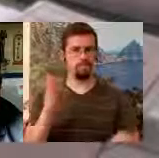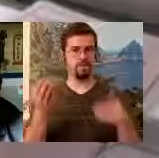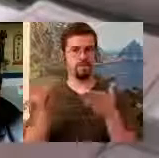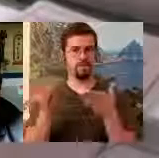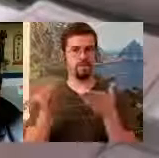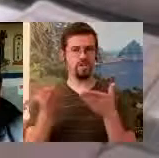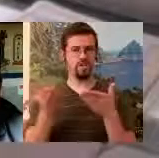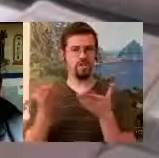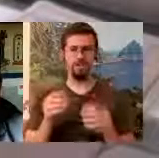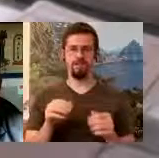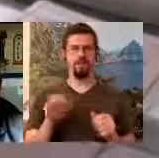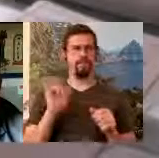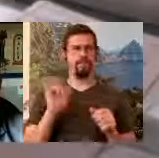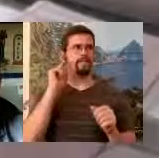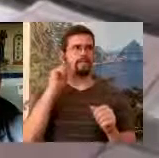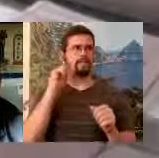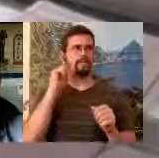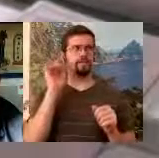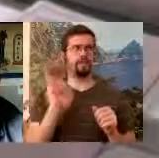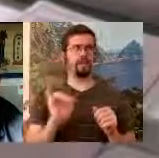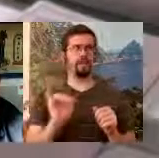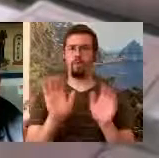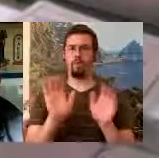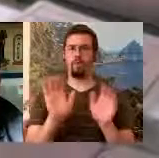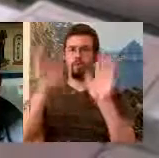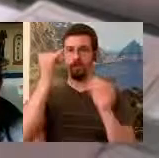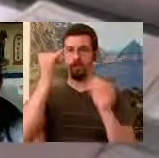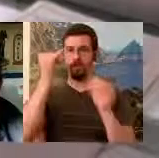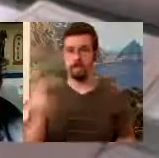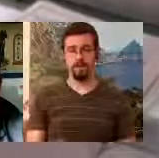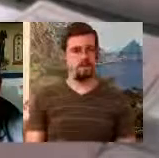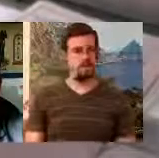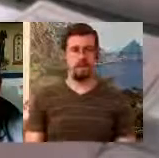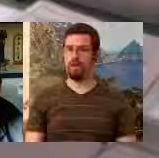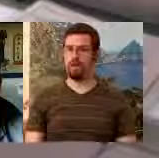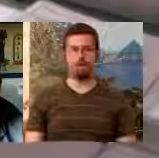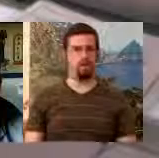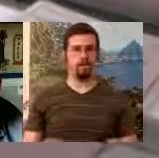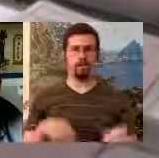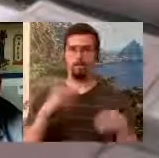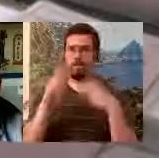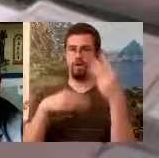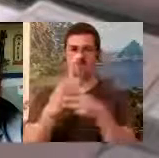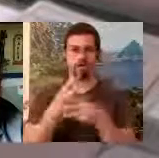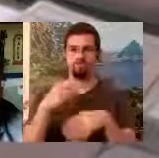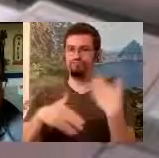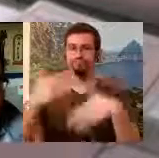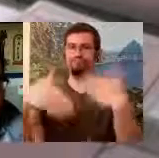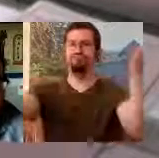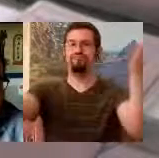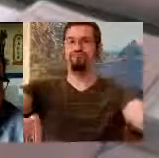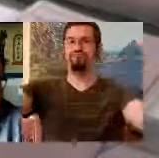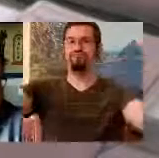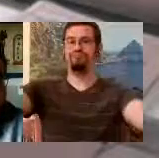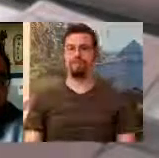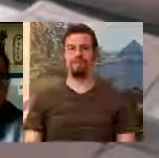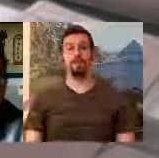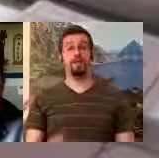a wonderful idea. Huh. Wow, the world keeps growing, doesn't it? Yeah. I bet this is really